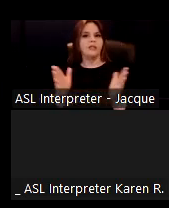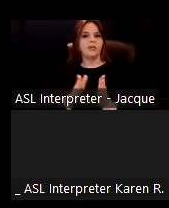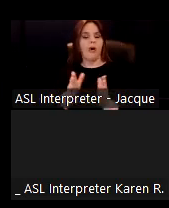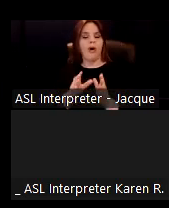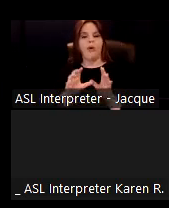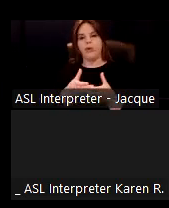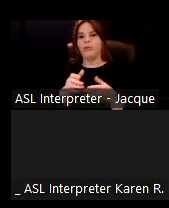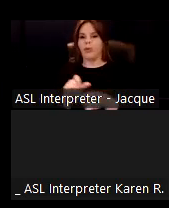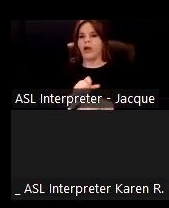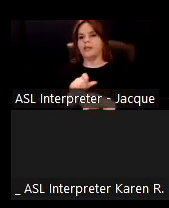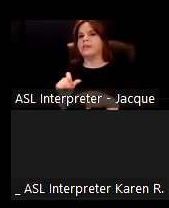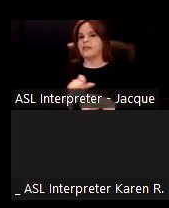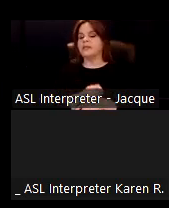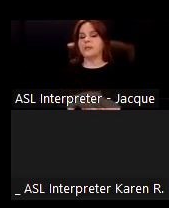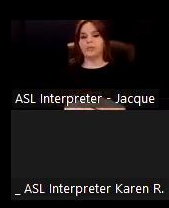practices.